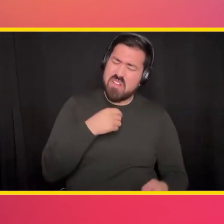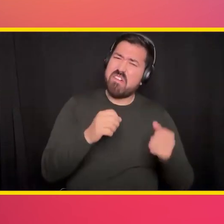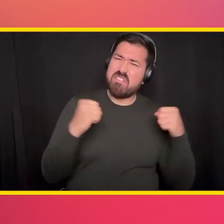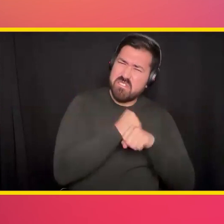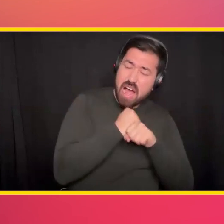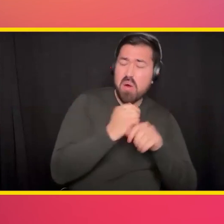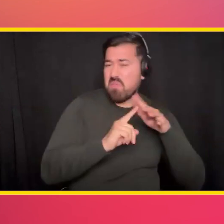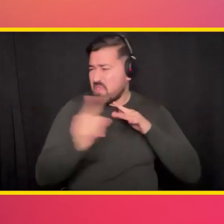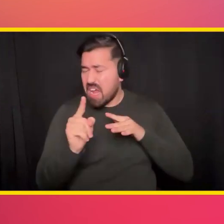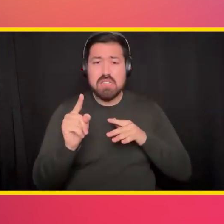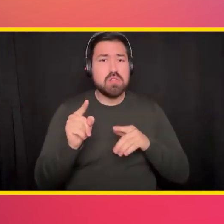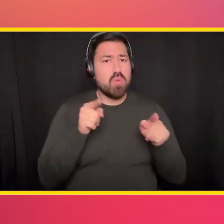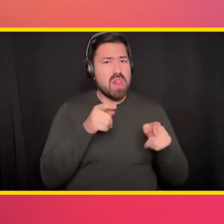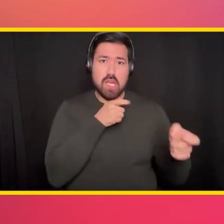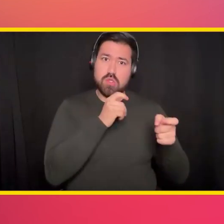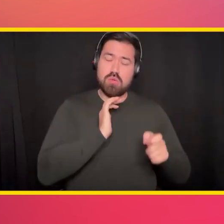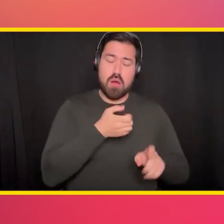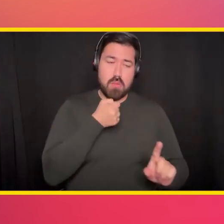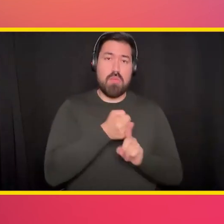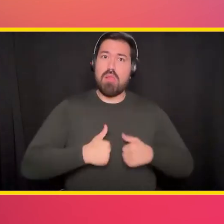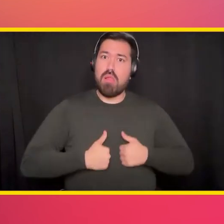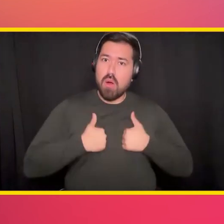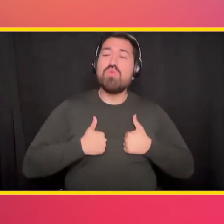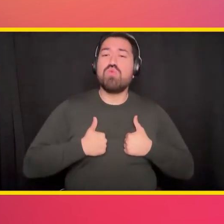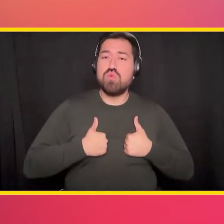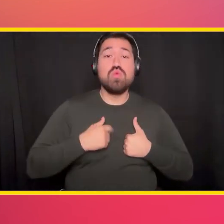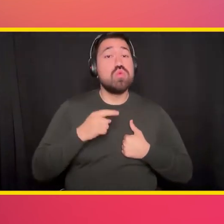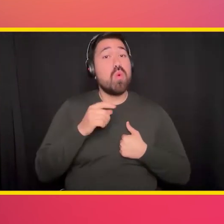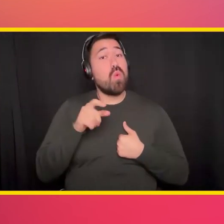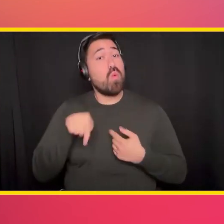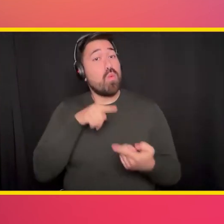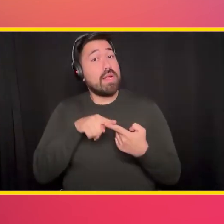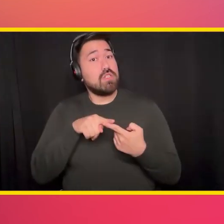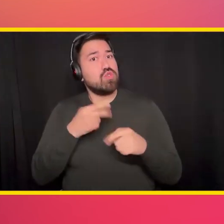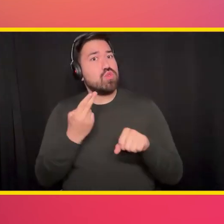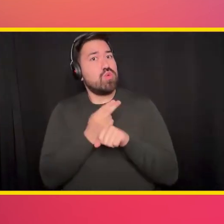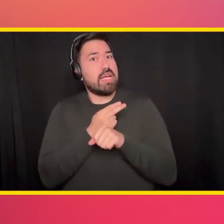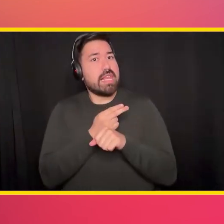it really impacts, right? So when you use